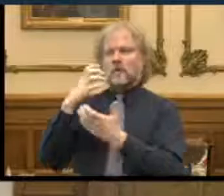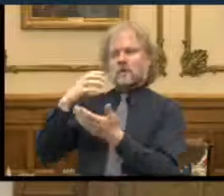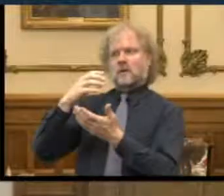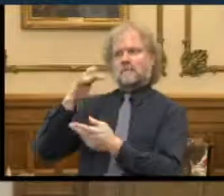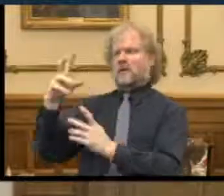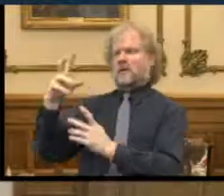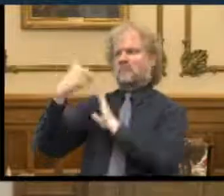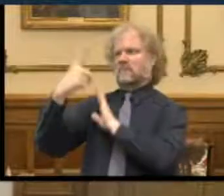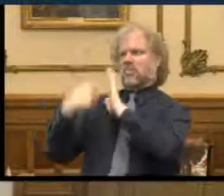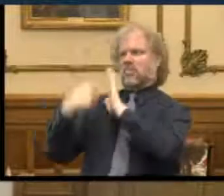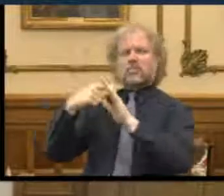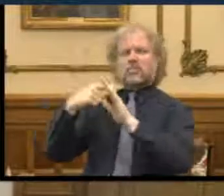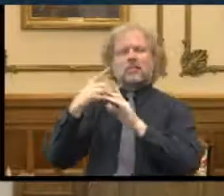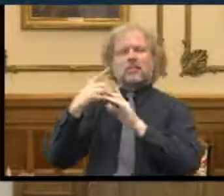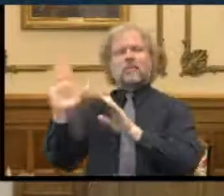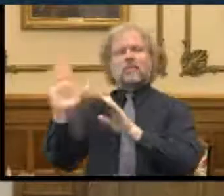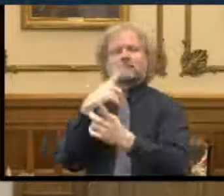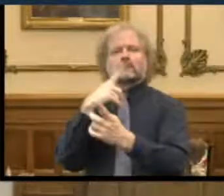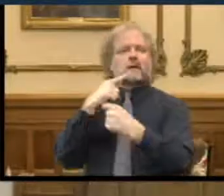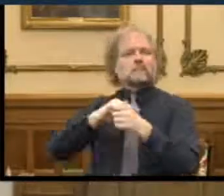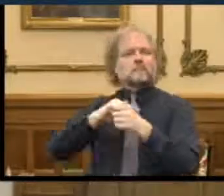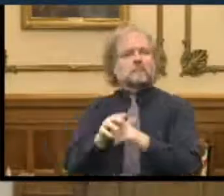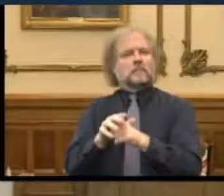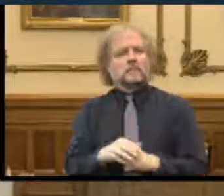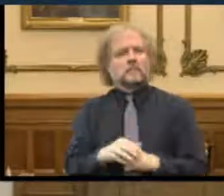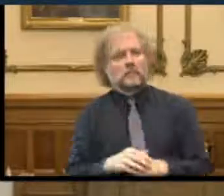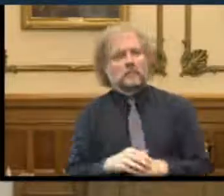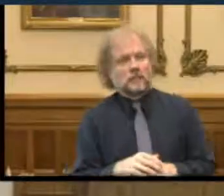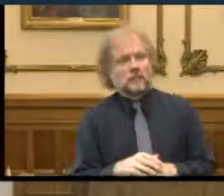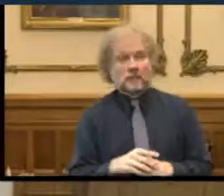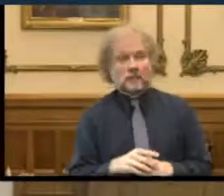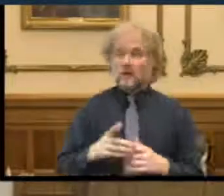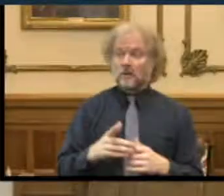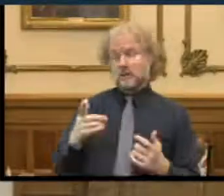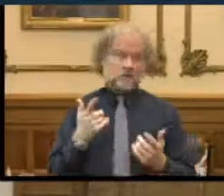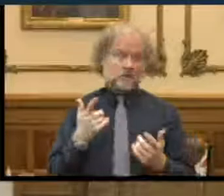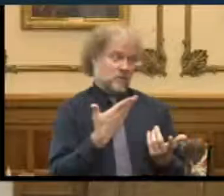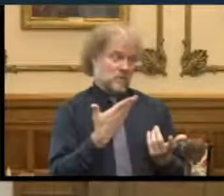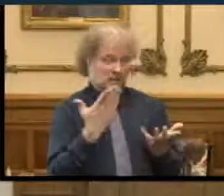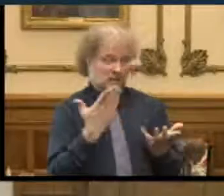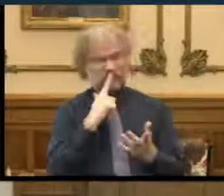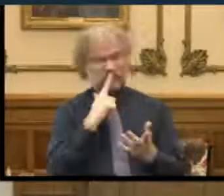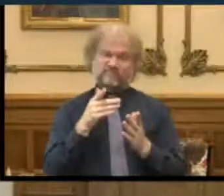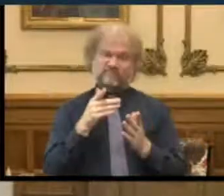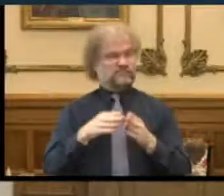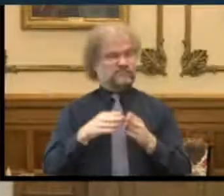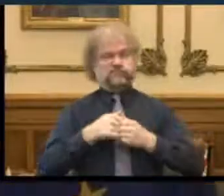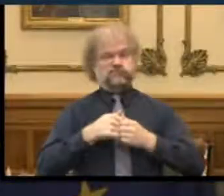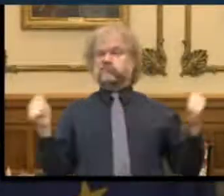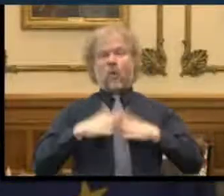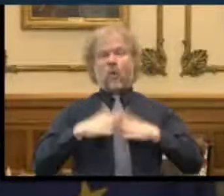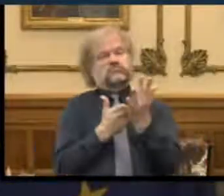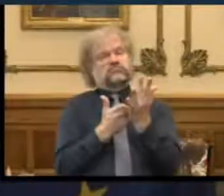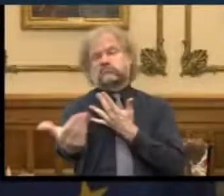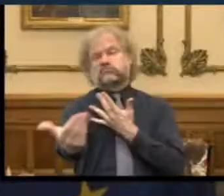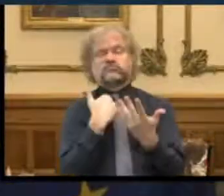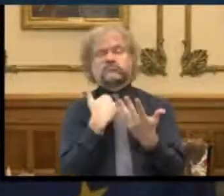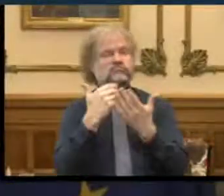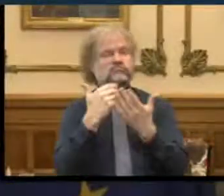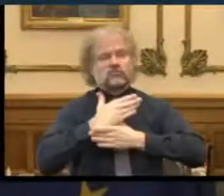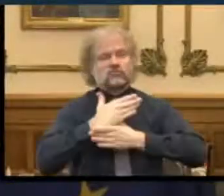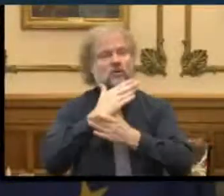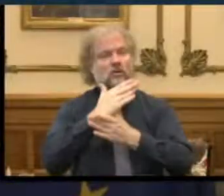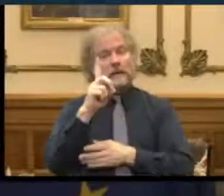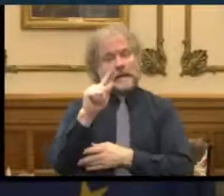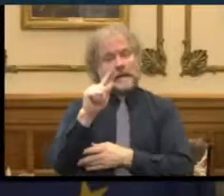response to the pandemic? Well, we're very transparent around here and very open about sharing the data that